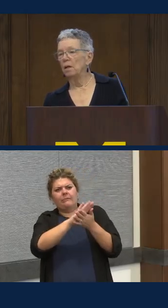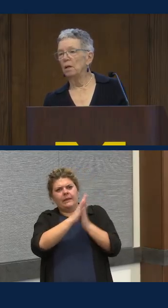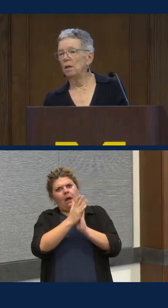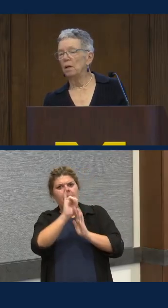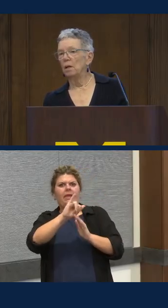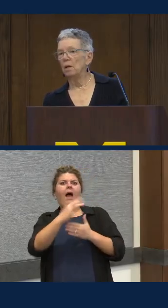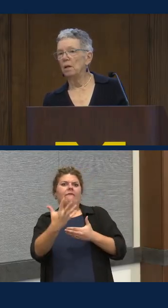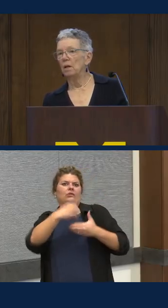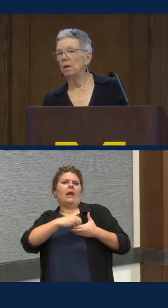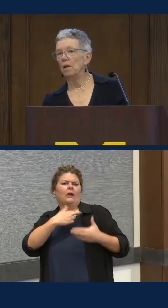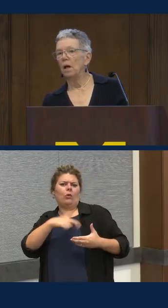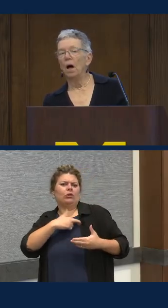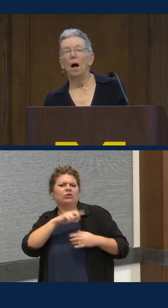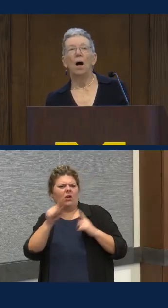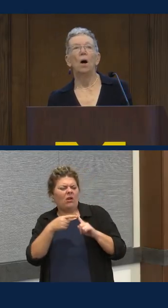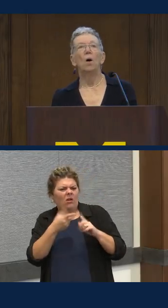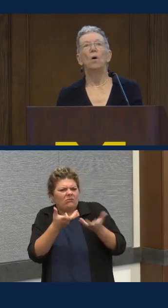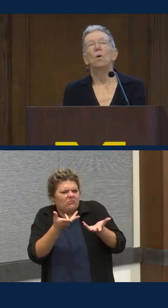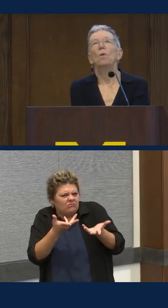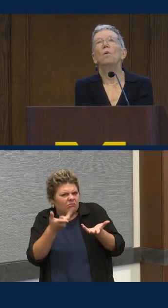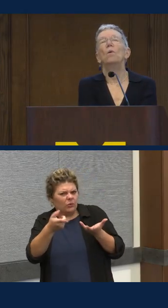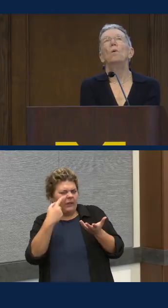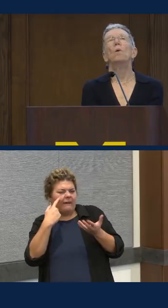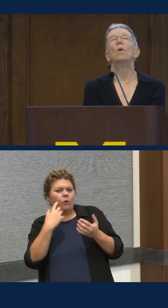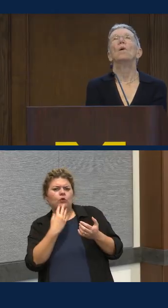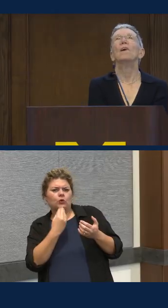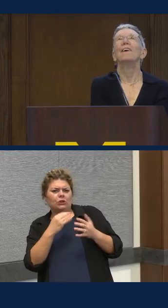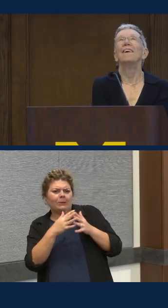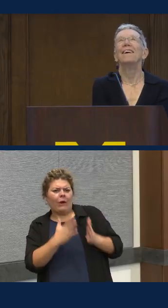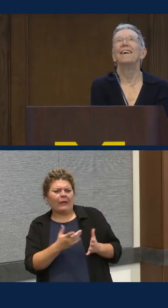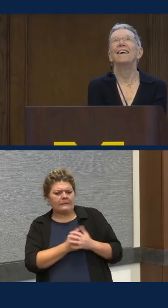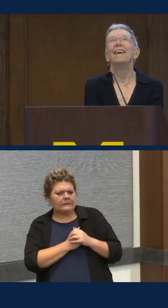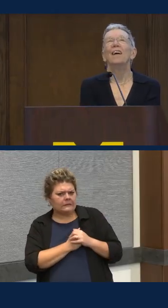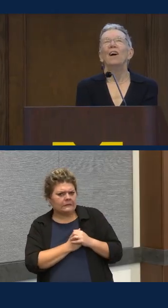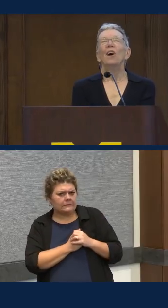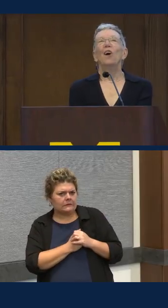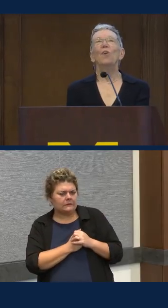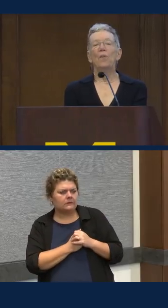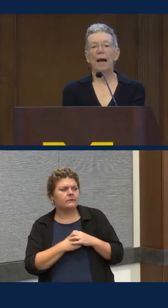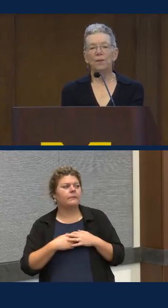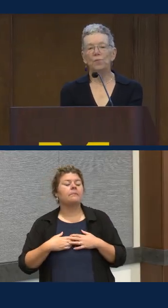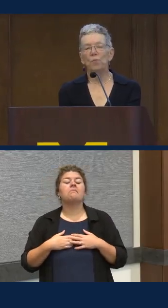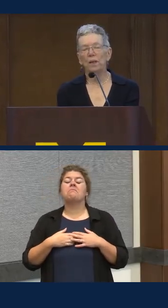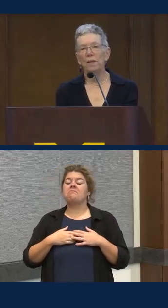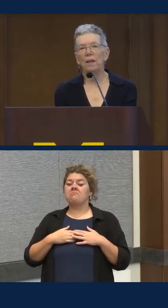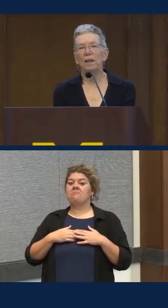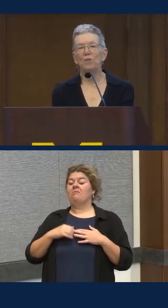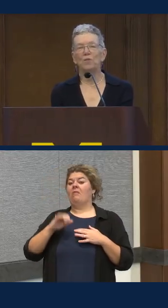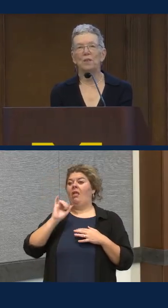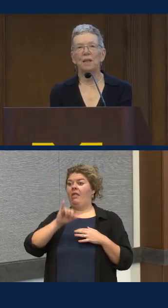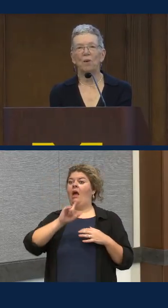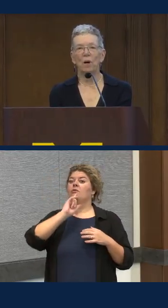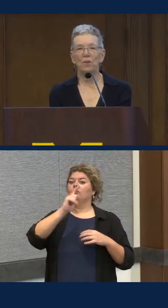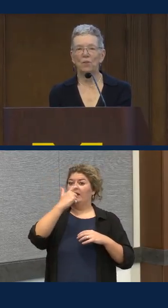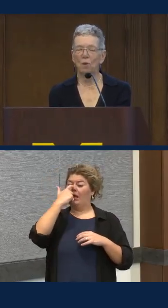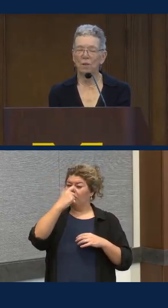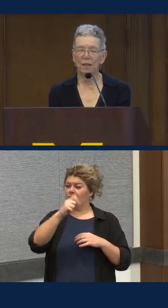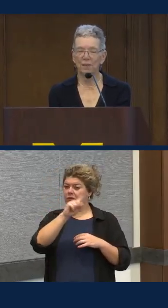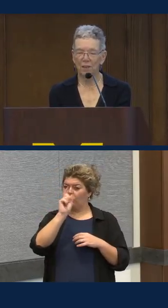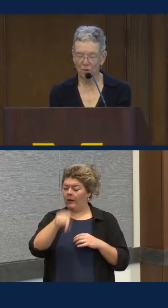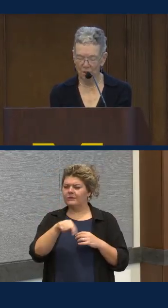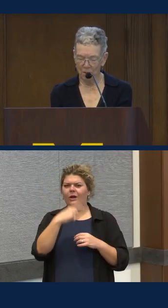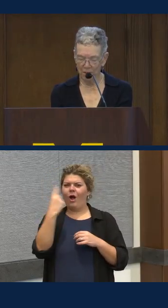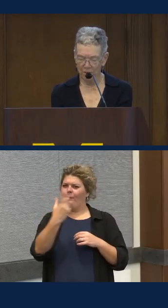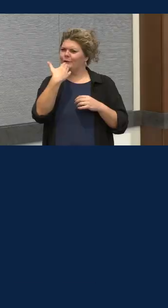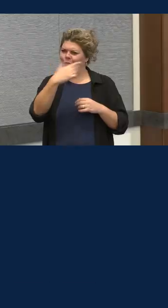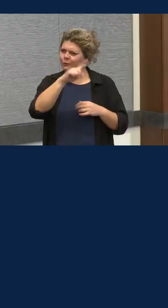vernacular religion for the Jewish Americans you're interested in? Oh, that's really an interesting question. You always ask